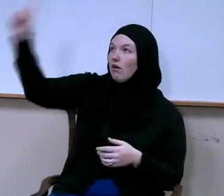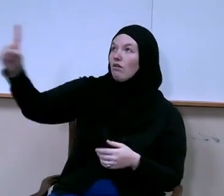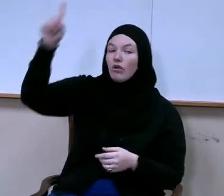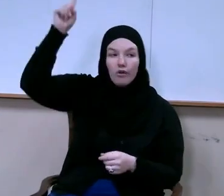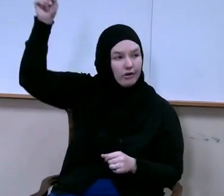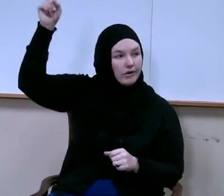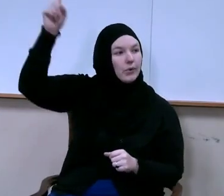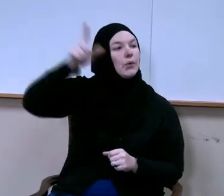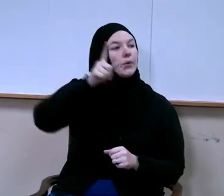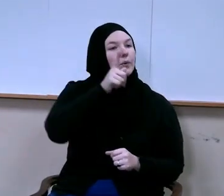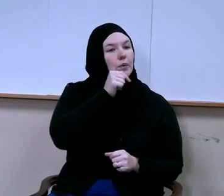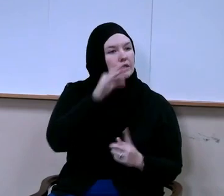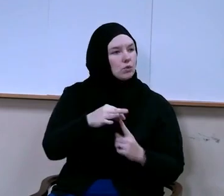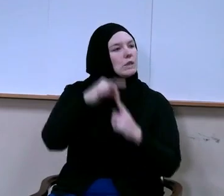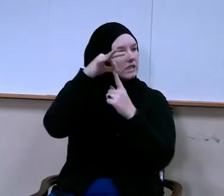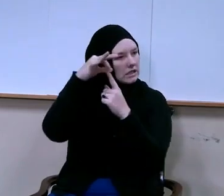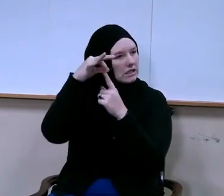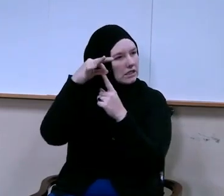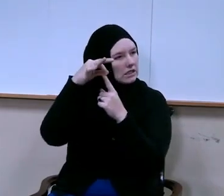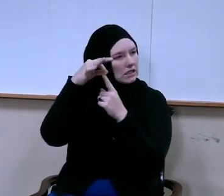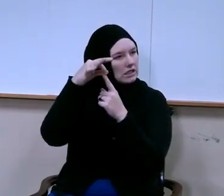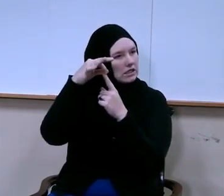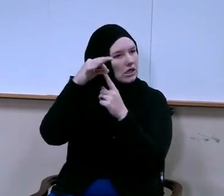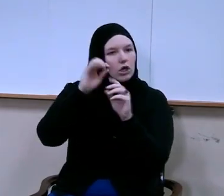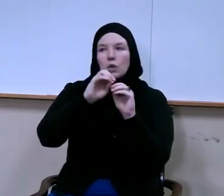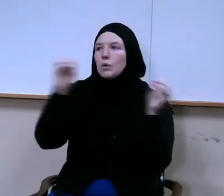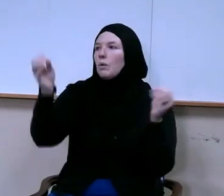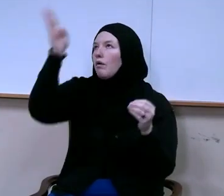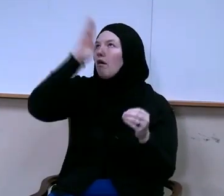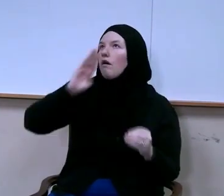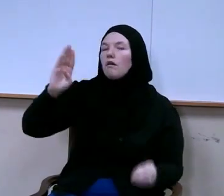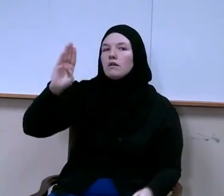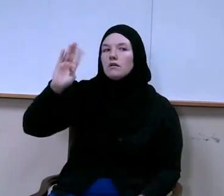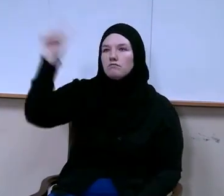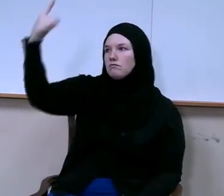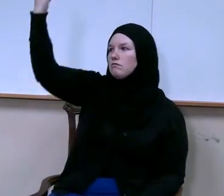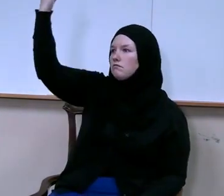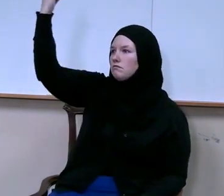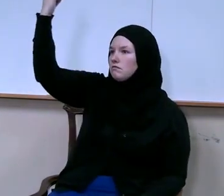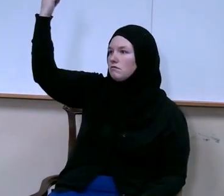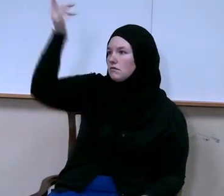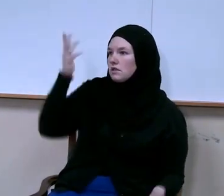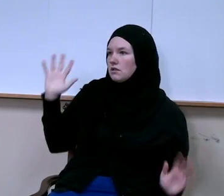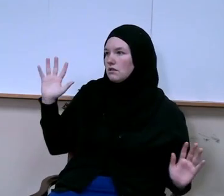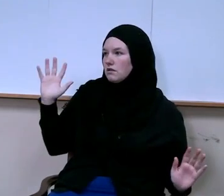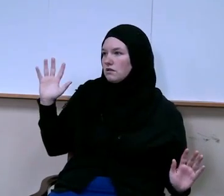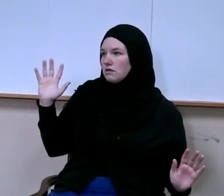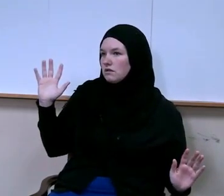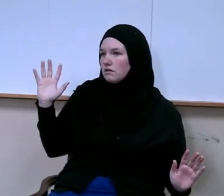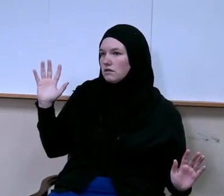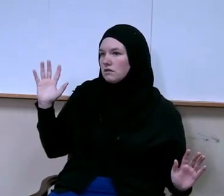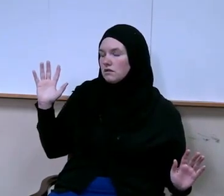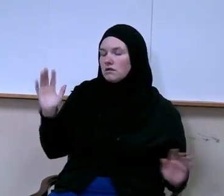He, Allah, who is unique, and there is no God but He, Allah subhanahu wa